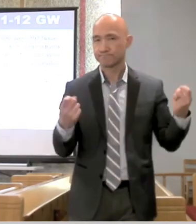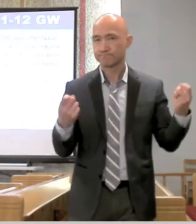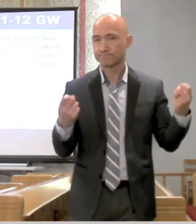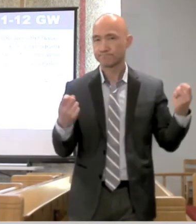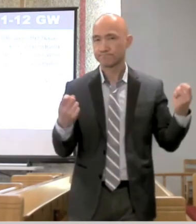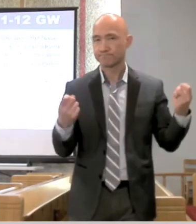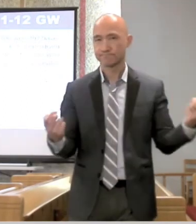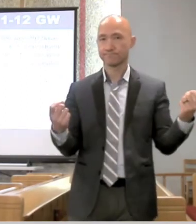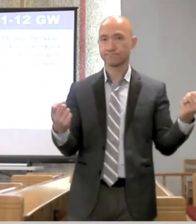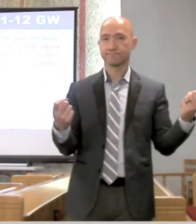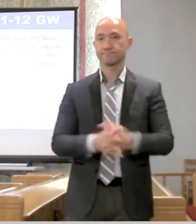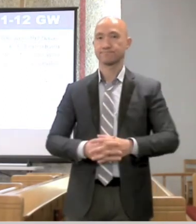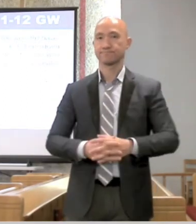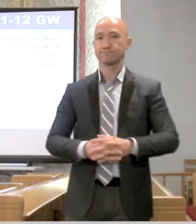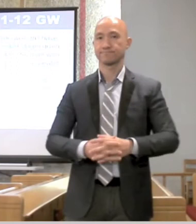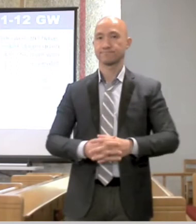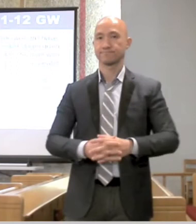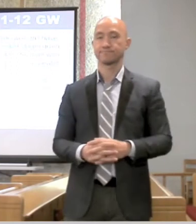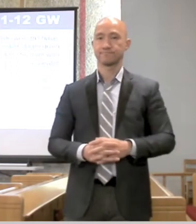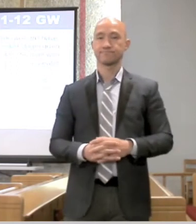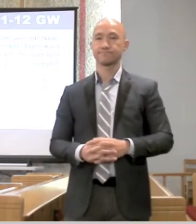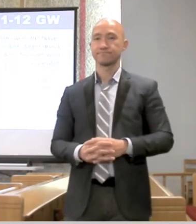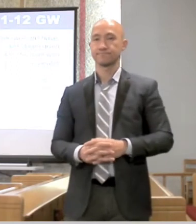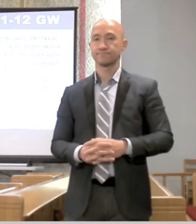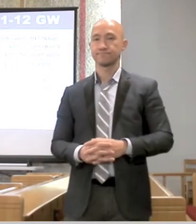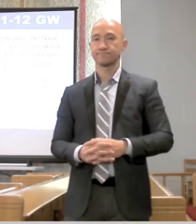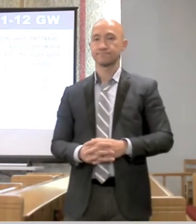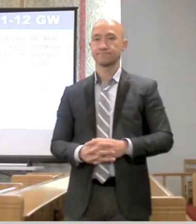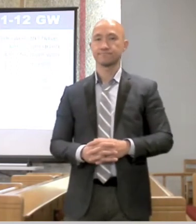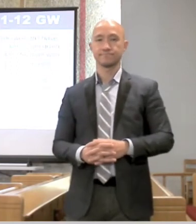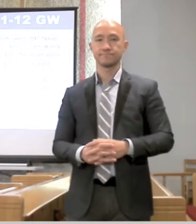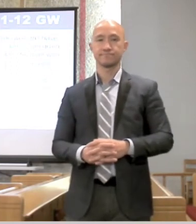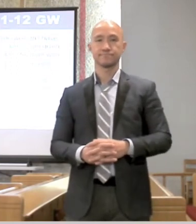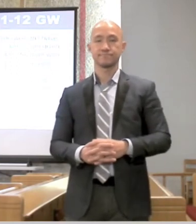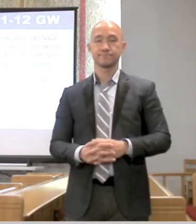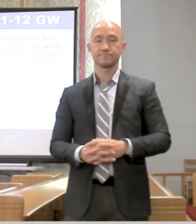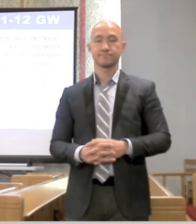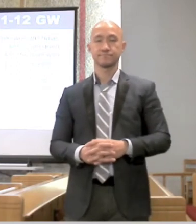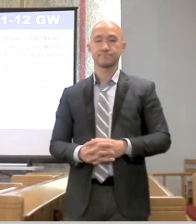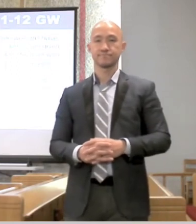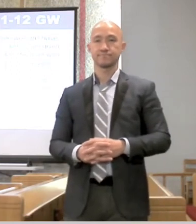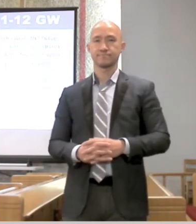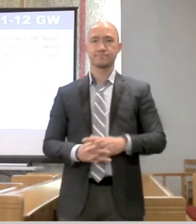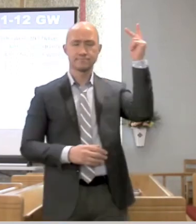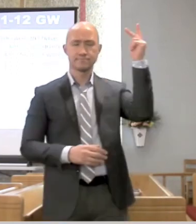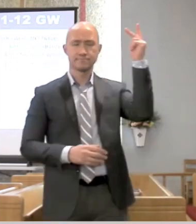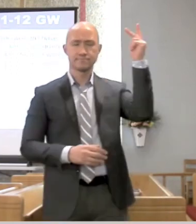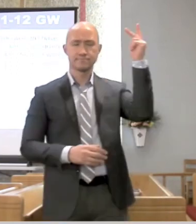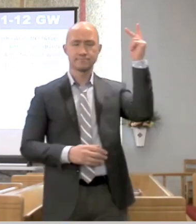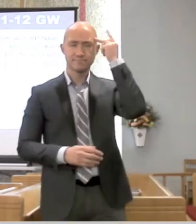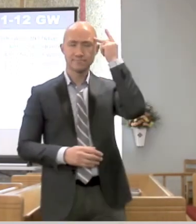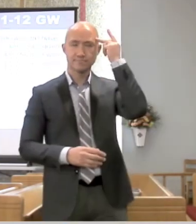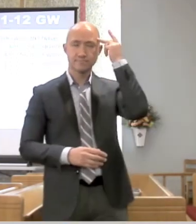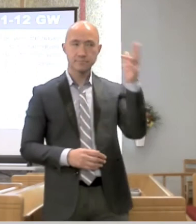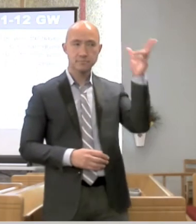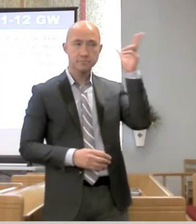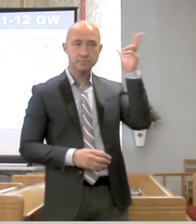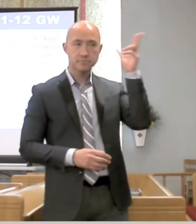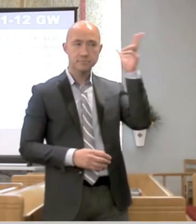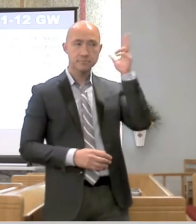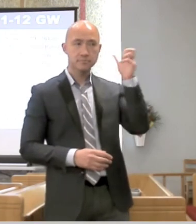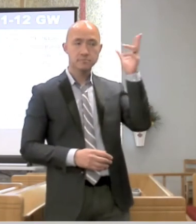he mean? The man who handed me over to you is guilty of a greater sin. When Pilate heard what Jesus said, he